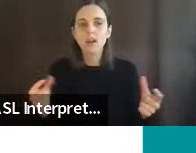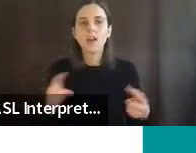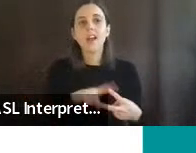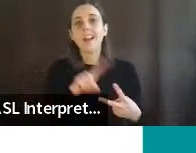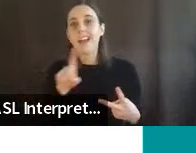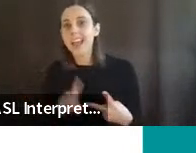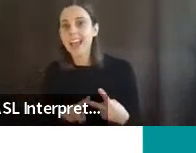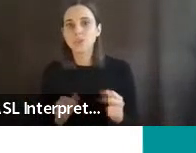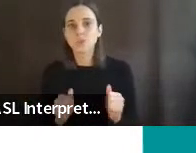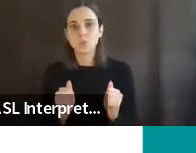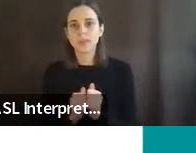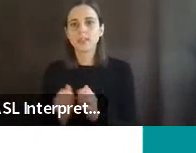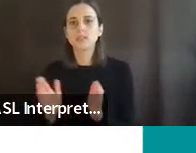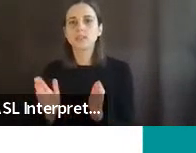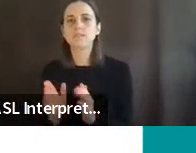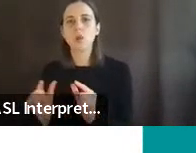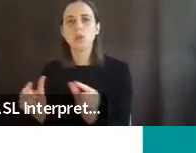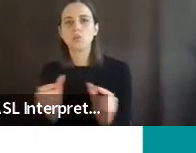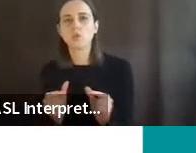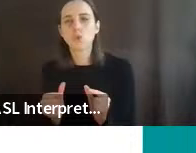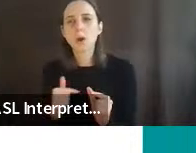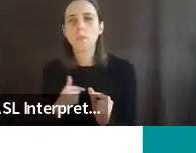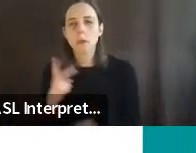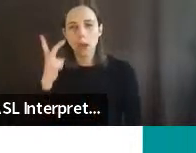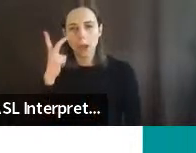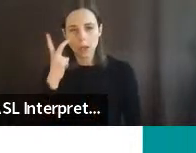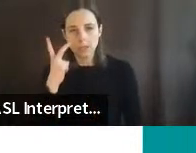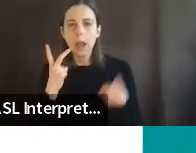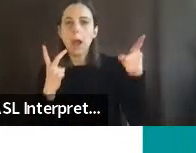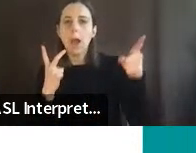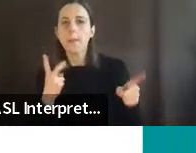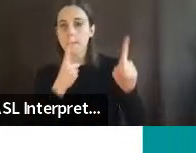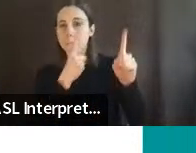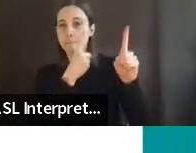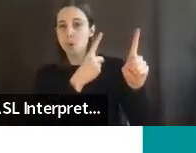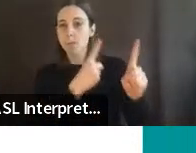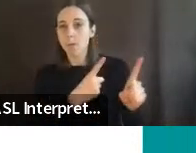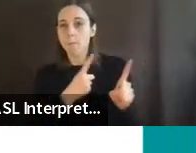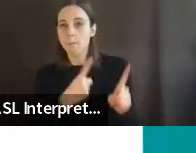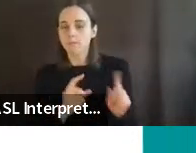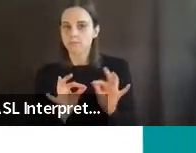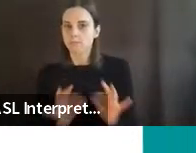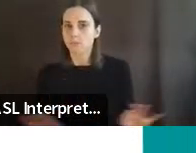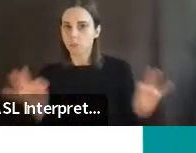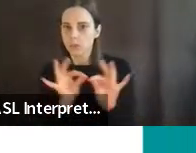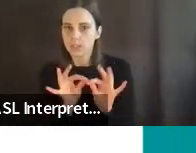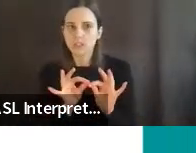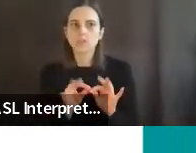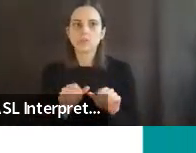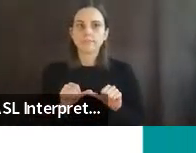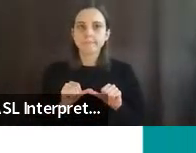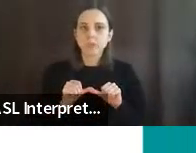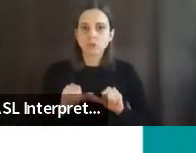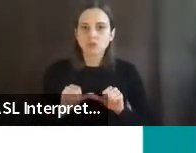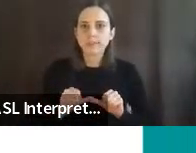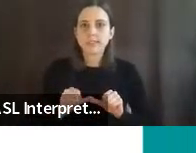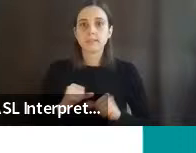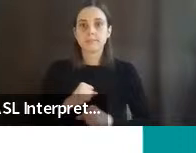points that the community advisory group wanted to express. So continuing to make decisions based on